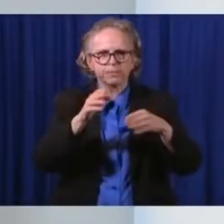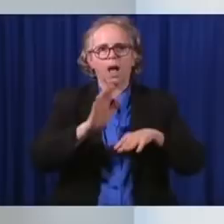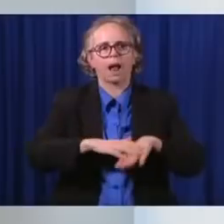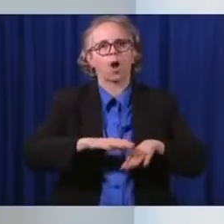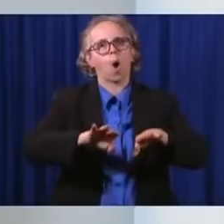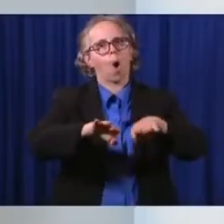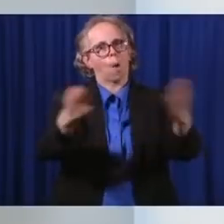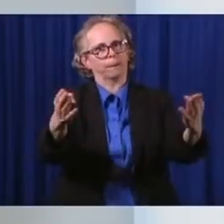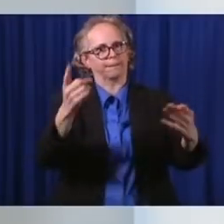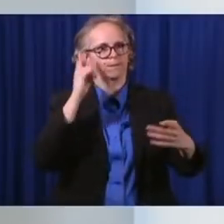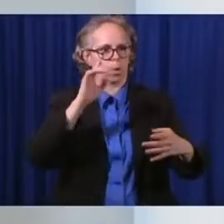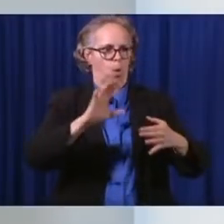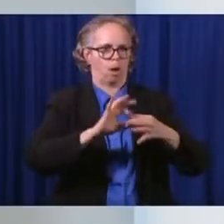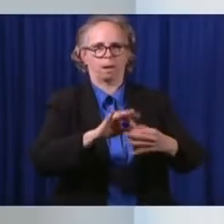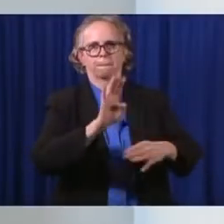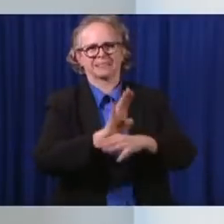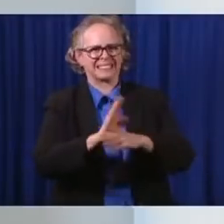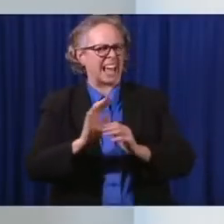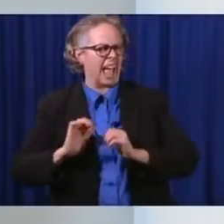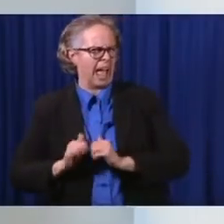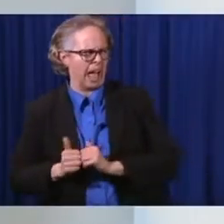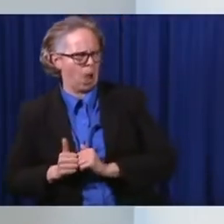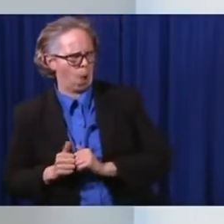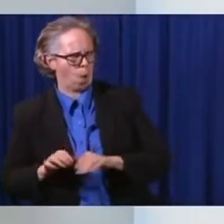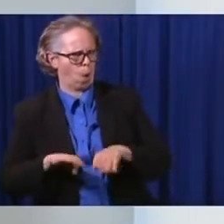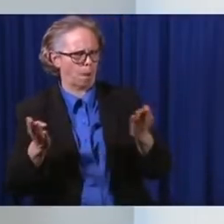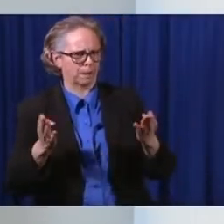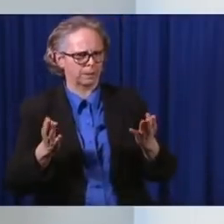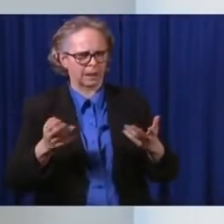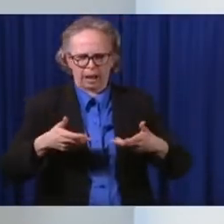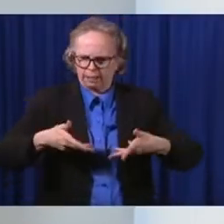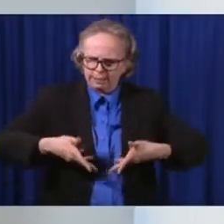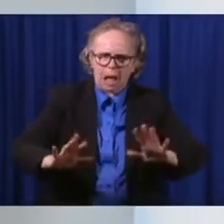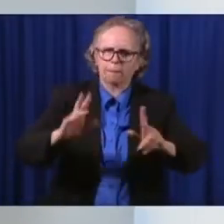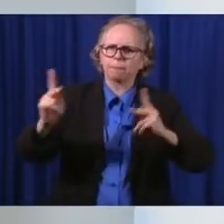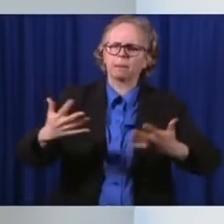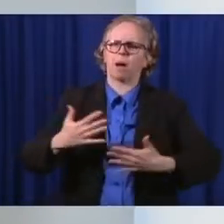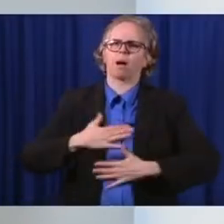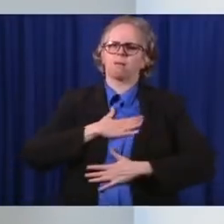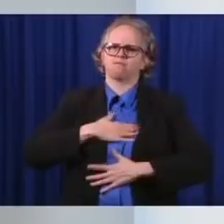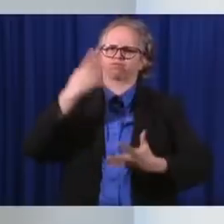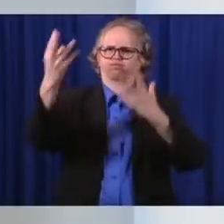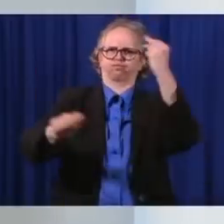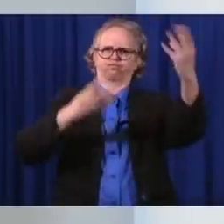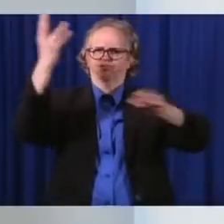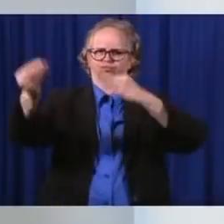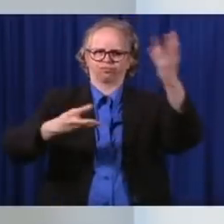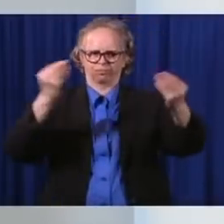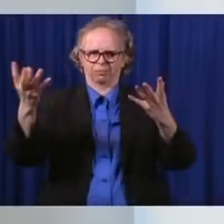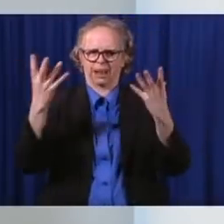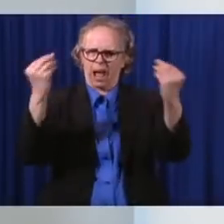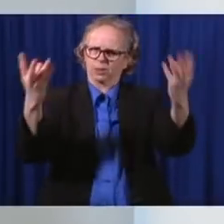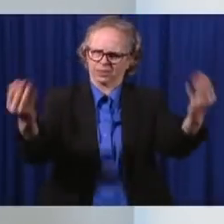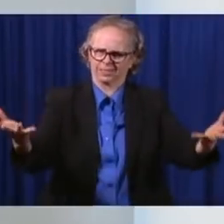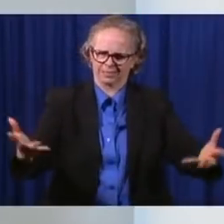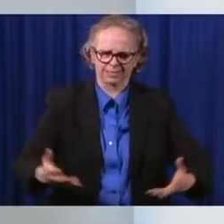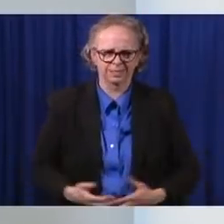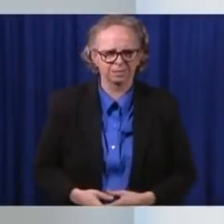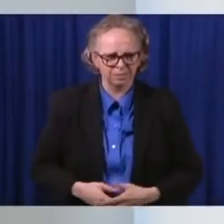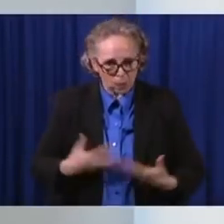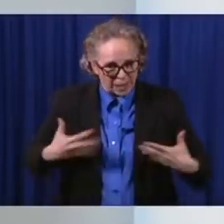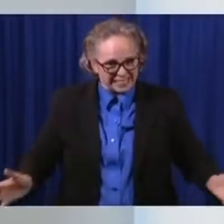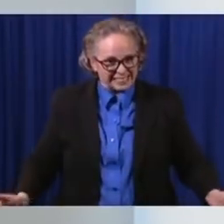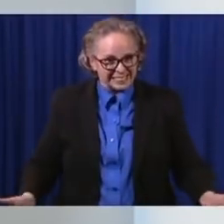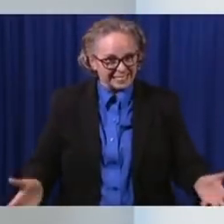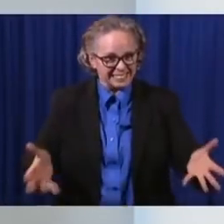that we know make Ohio a great place to live and work. And so we want to get them going as